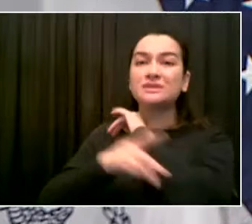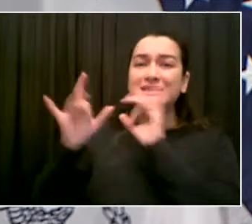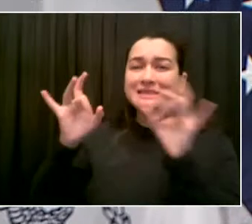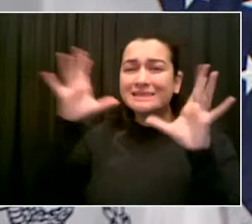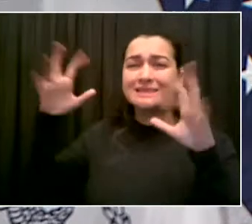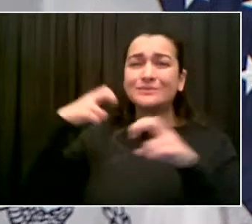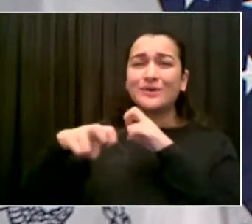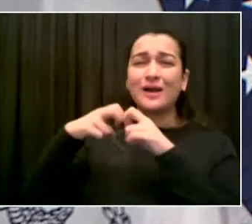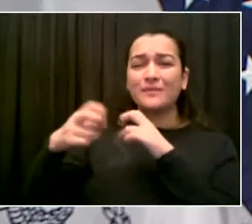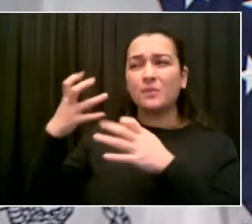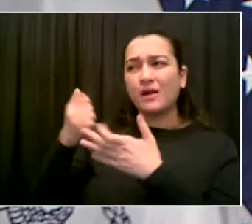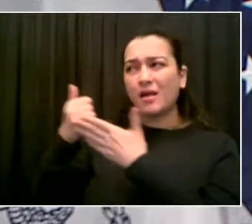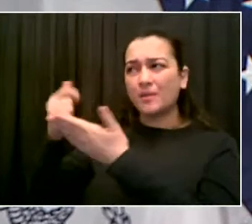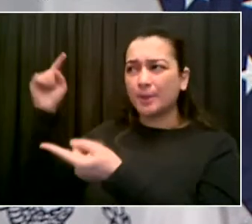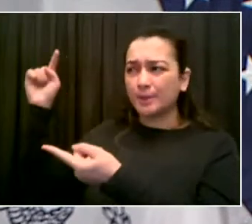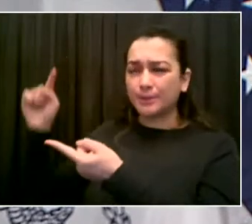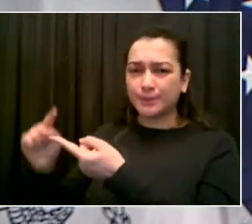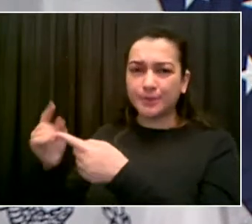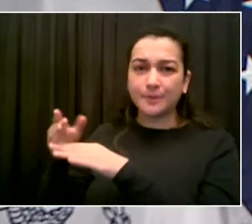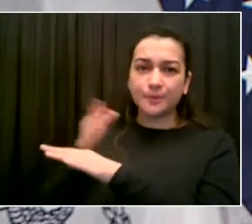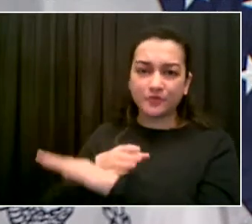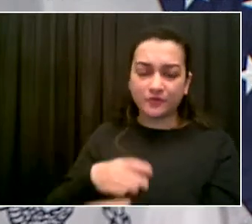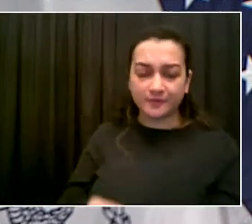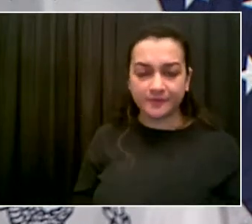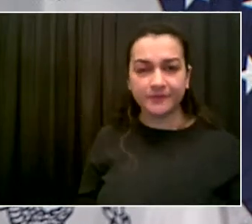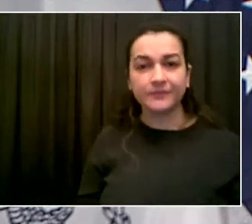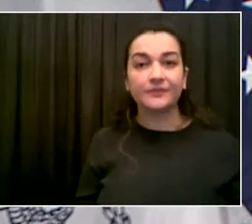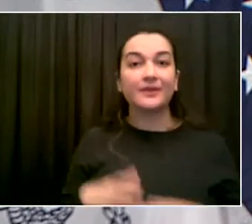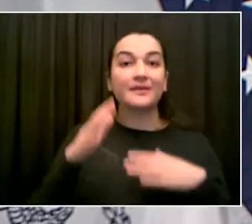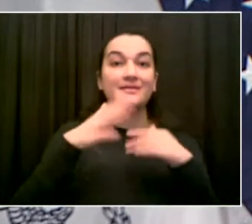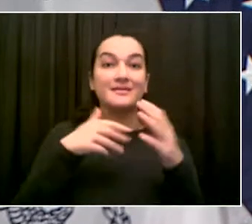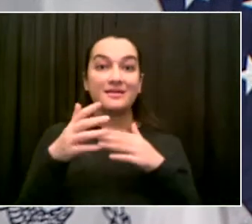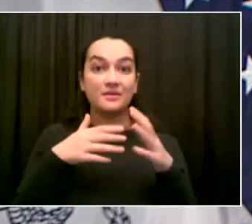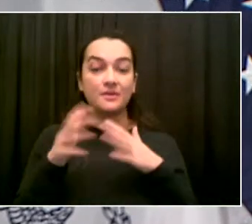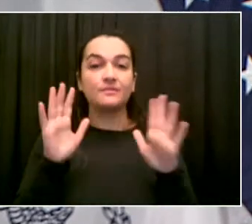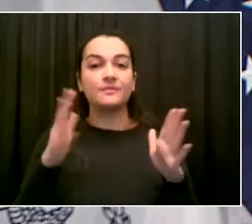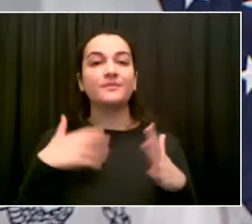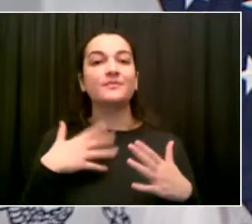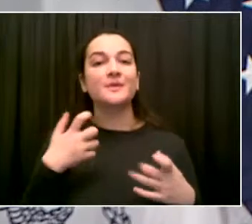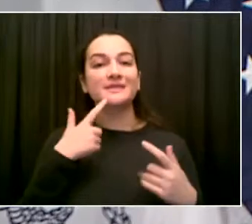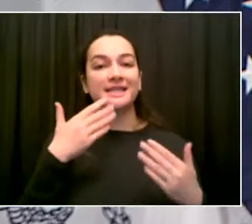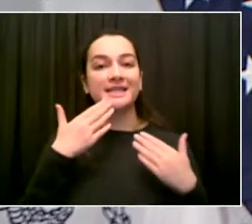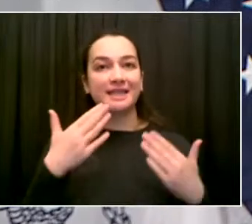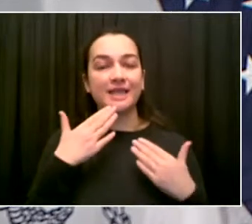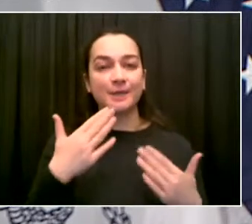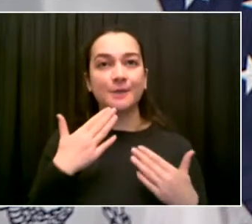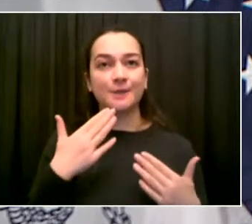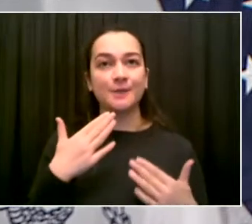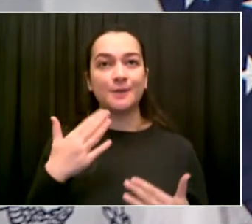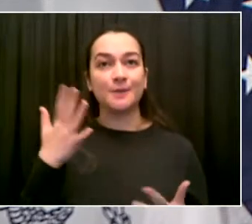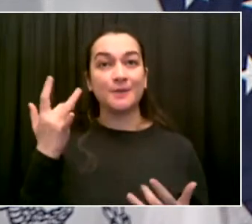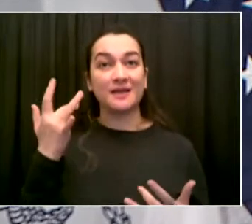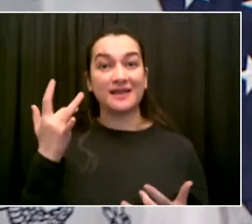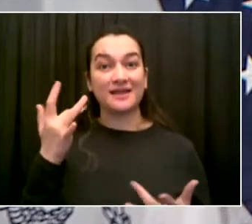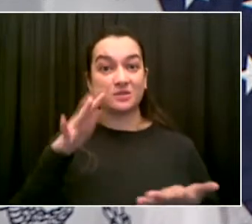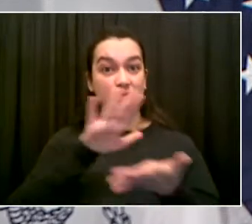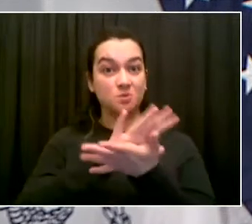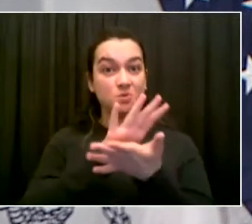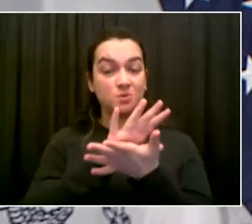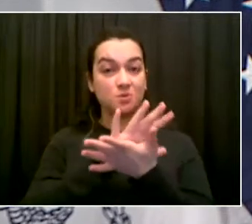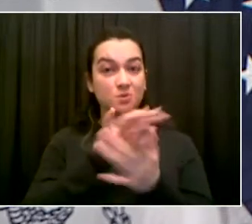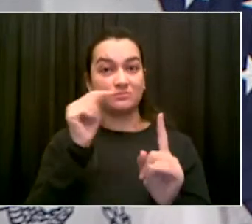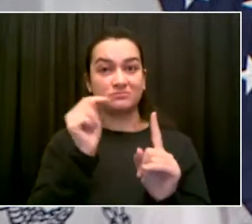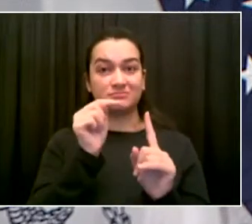the conversation we're having today about our schools gets back to a core reality. Our schools opened starting